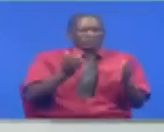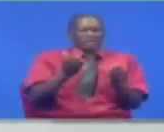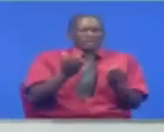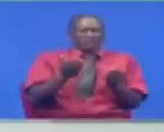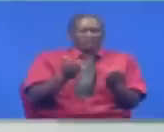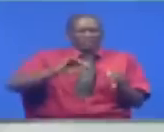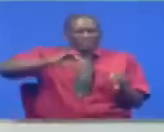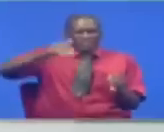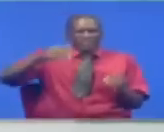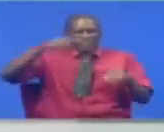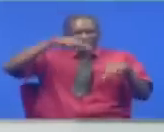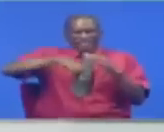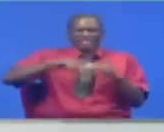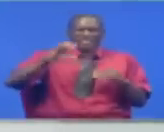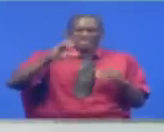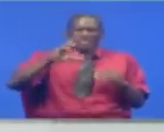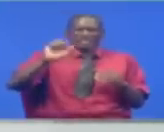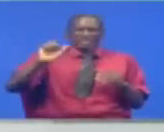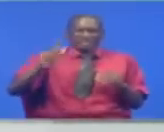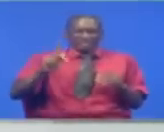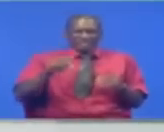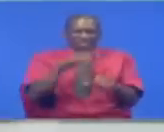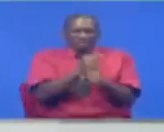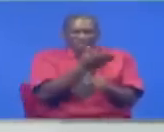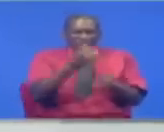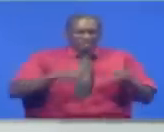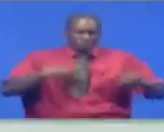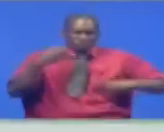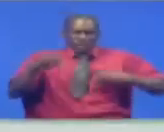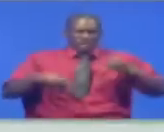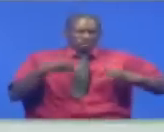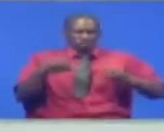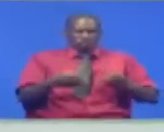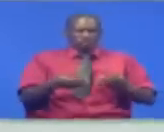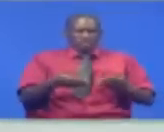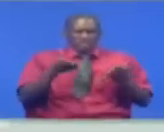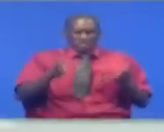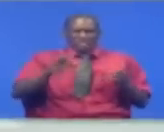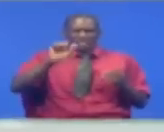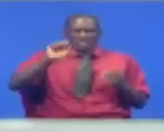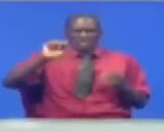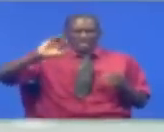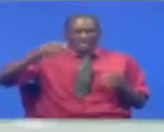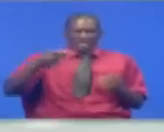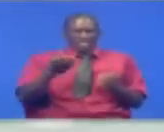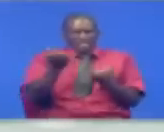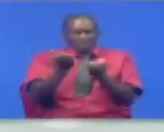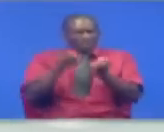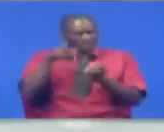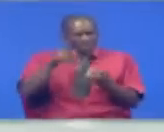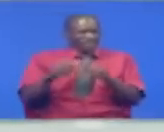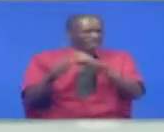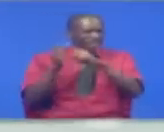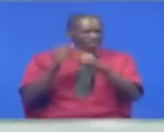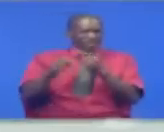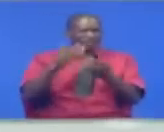creek, letting them have fun on the luxury yacht. The yacht business and experience is part of the